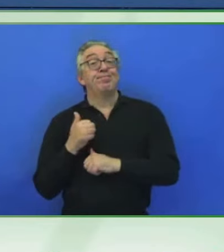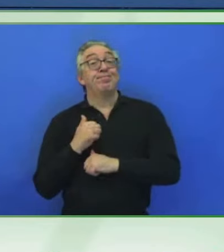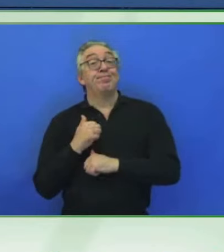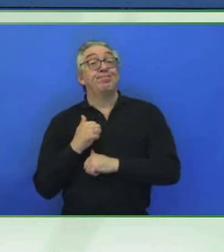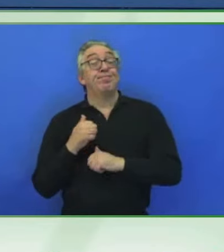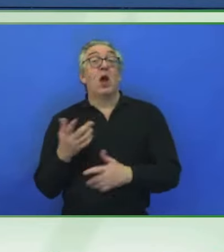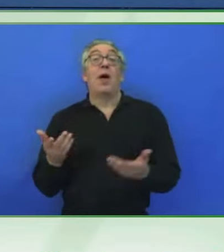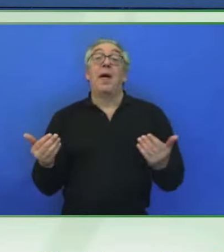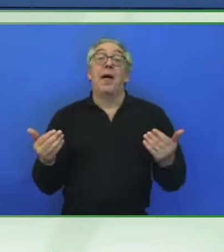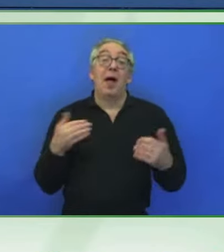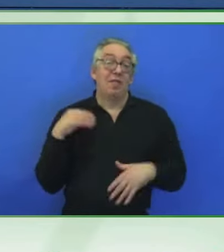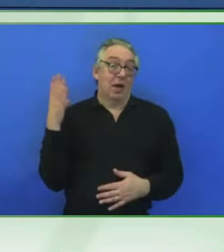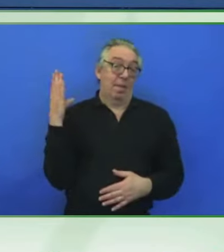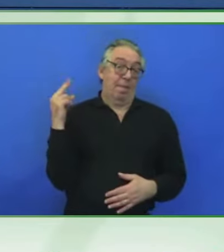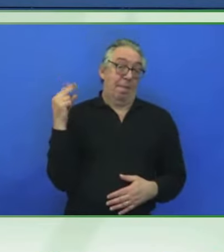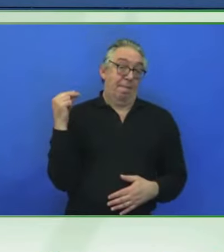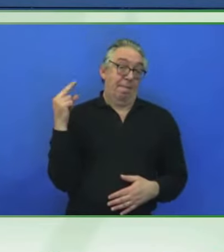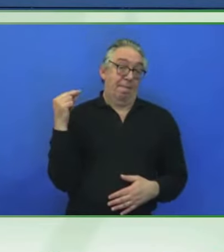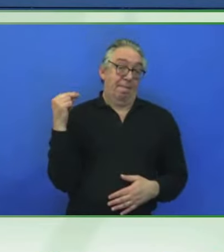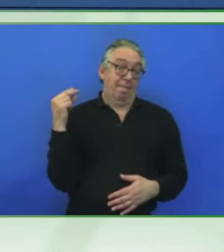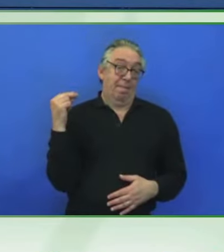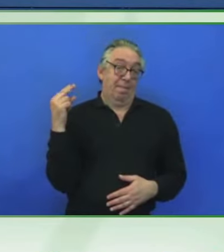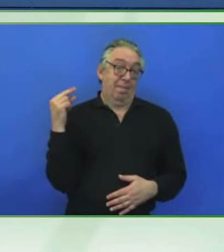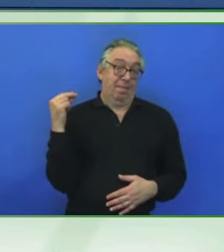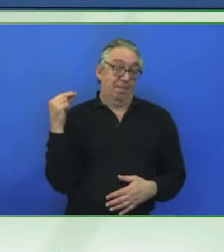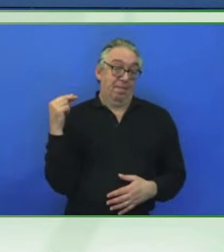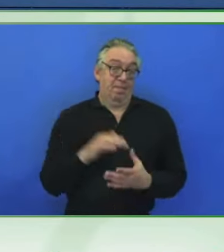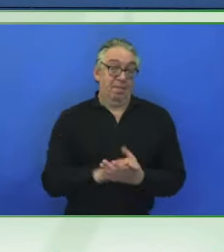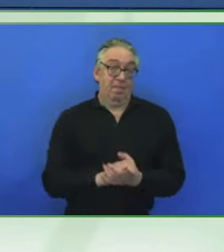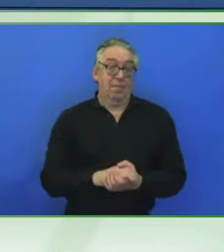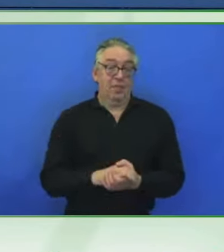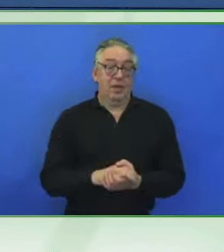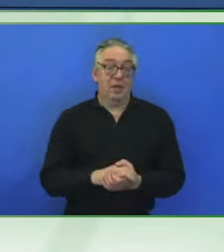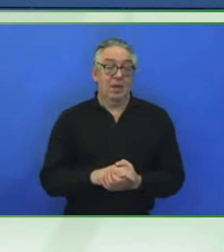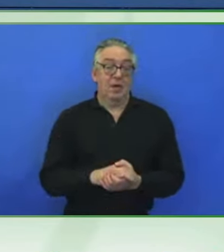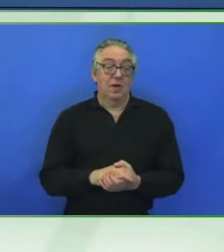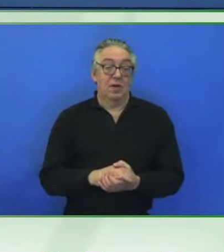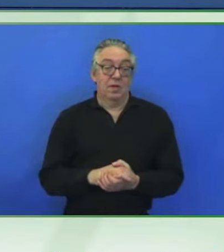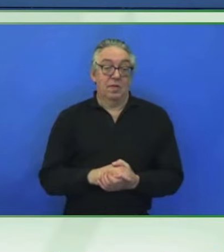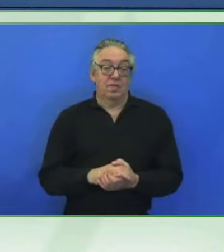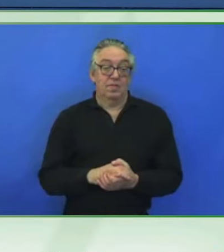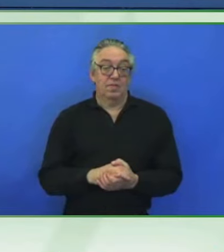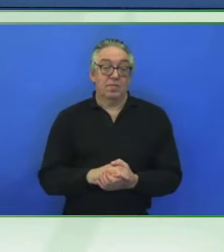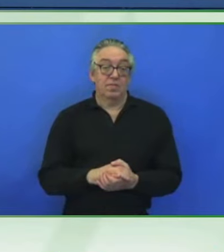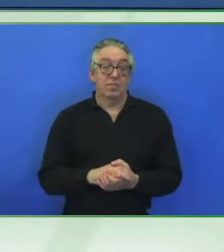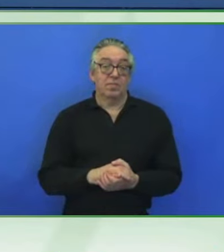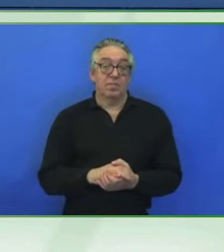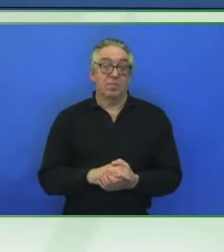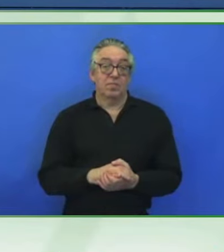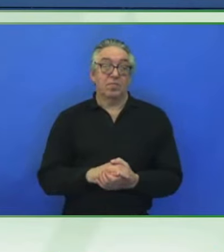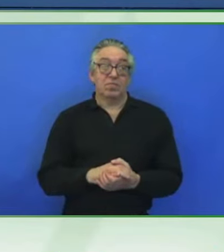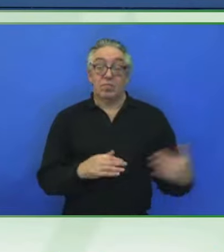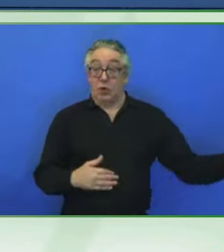the interaction between electronic beacons and the user's mobile phones. The new